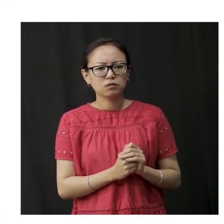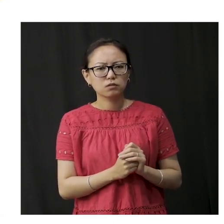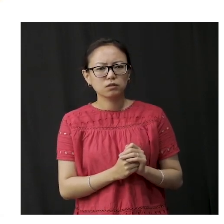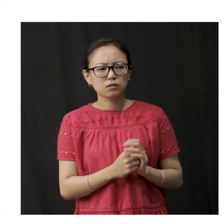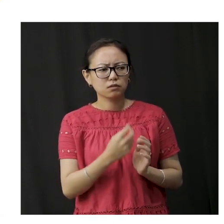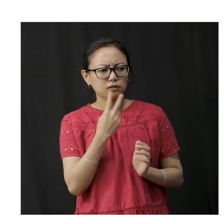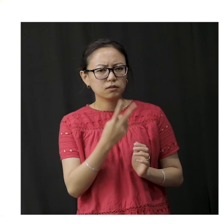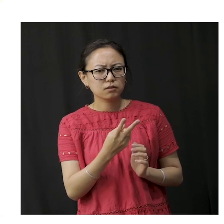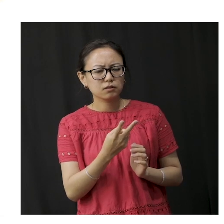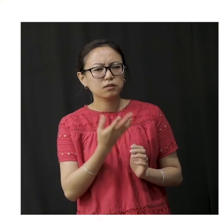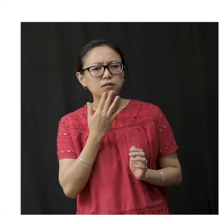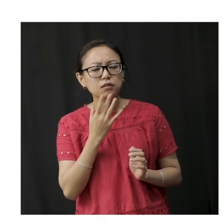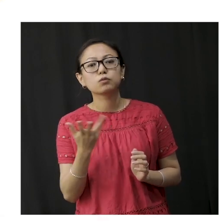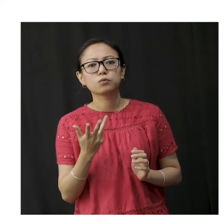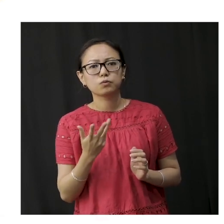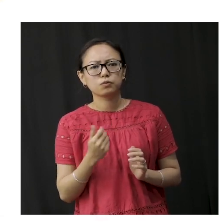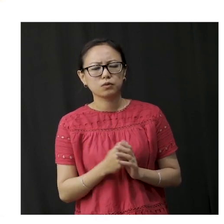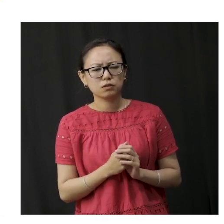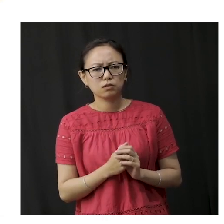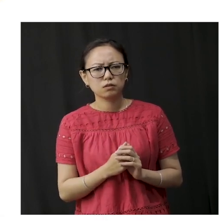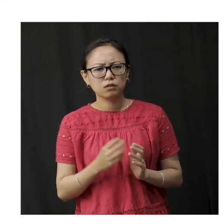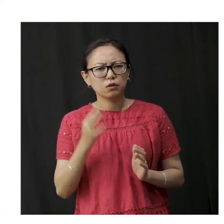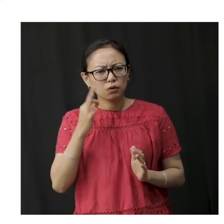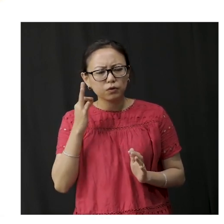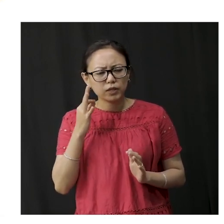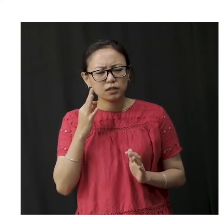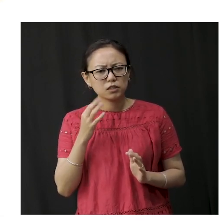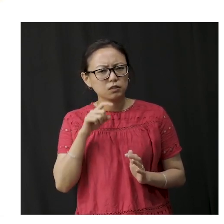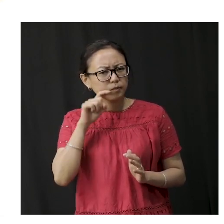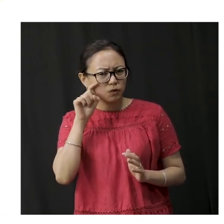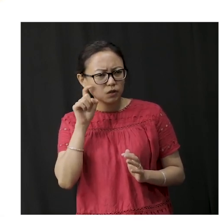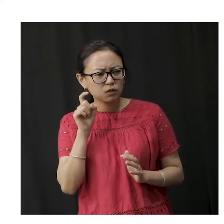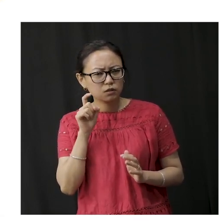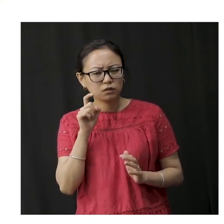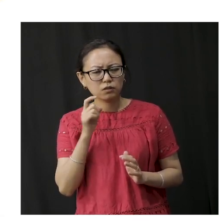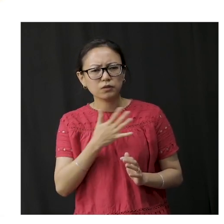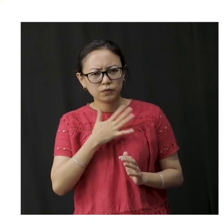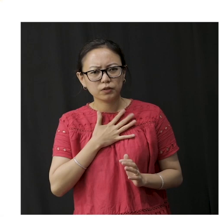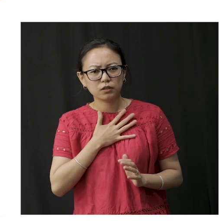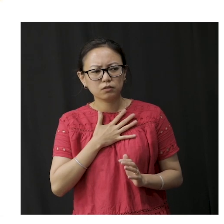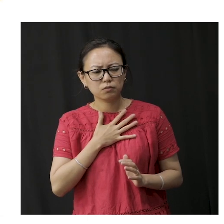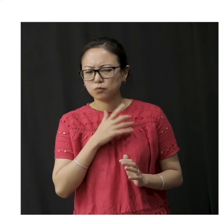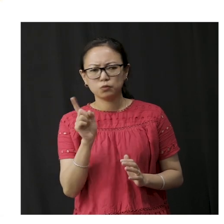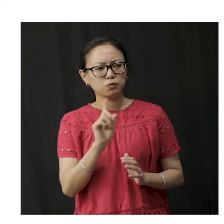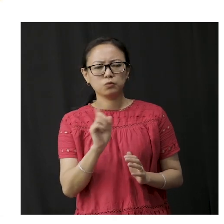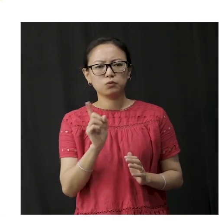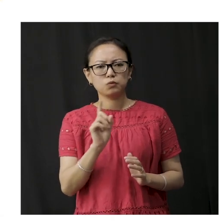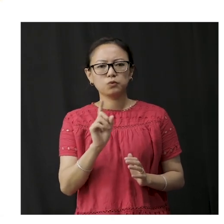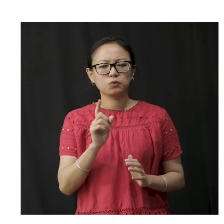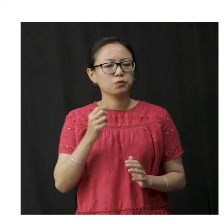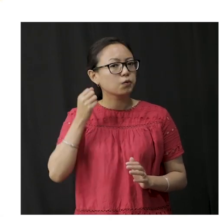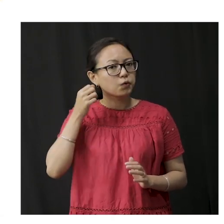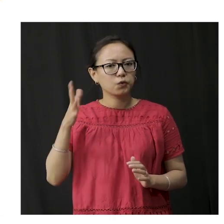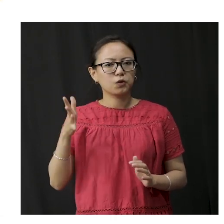see orange? Do you see purple? No, it is golden in color, right? So, the